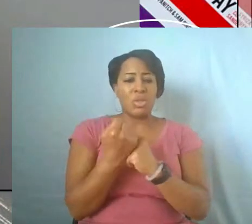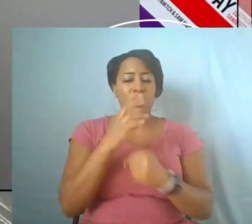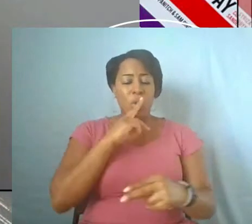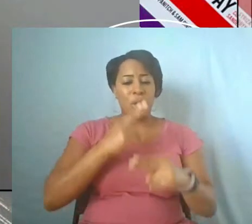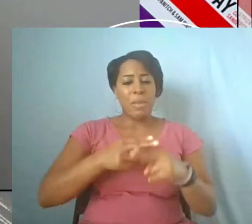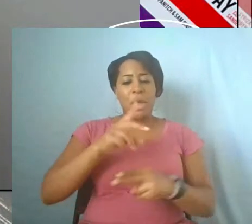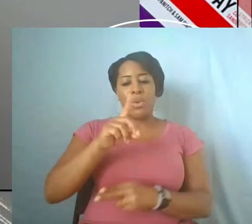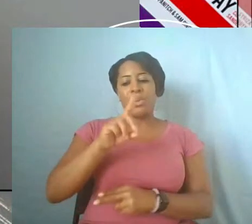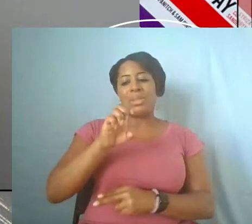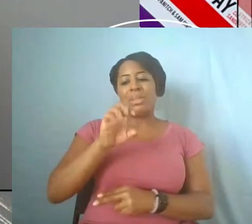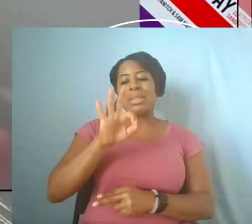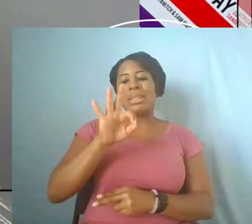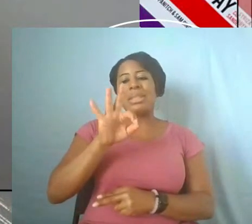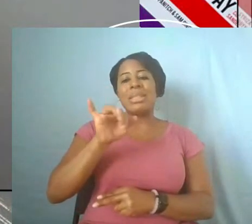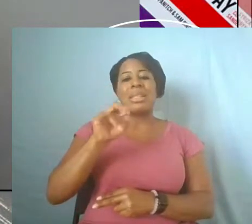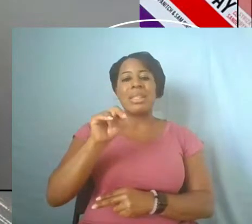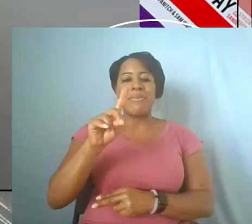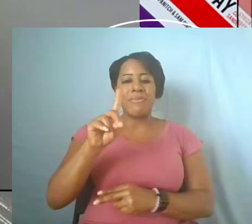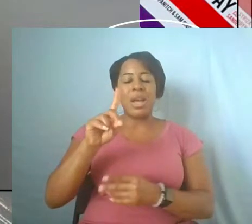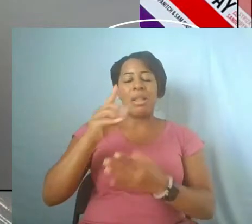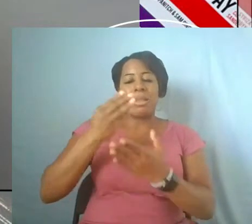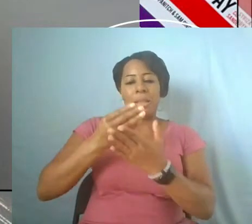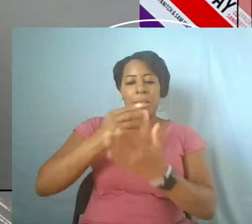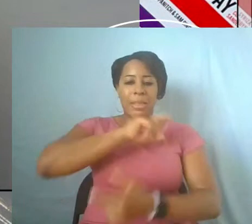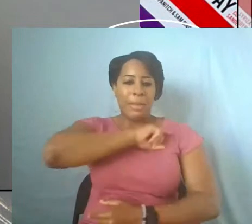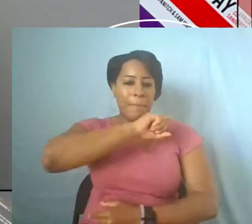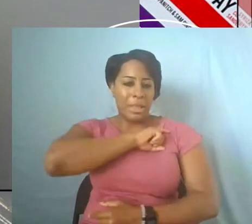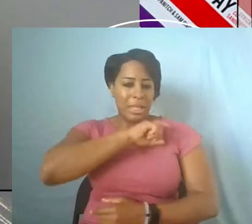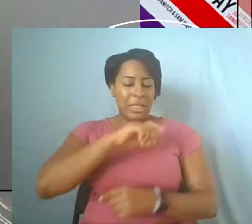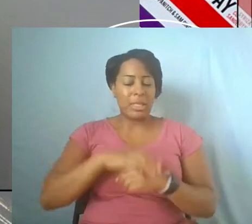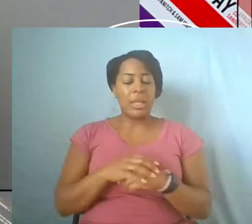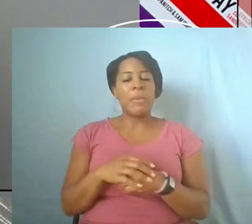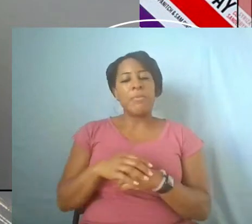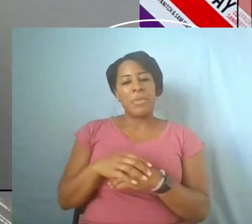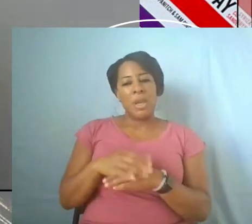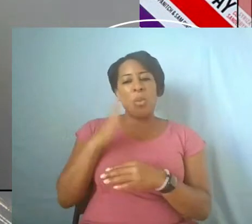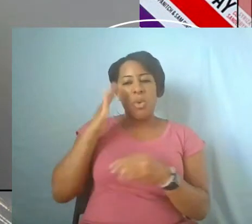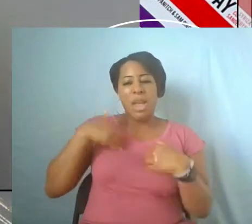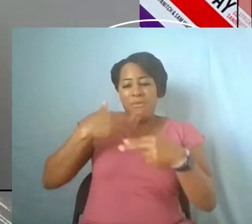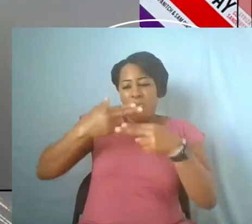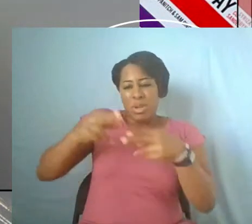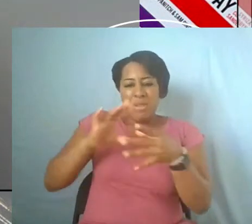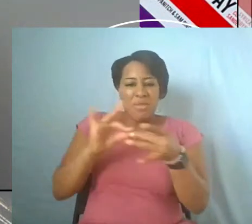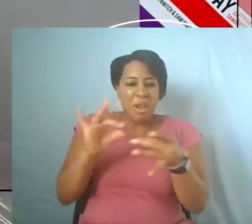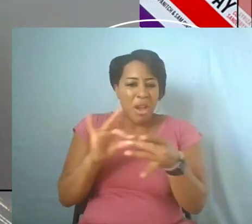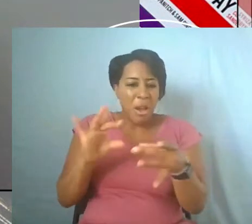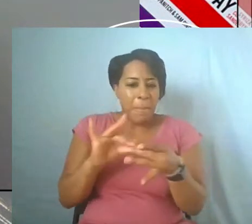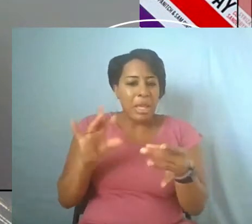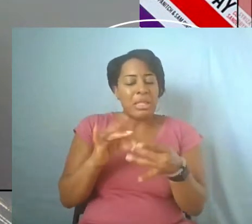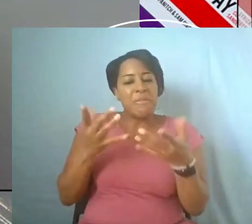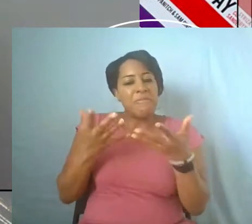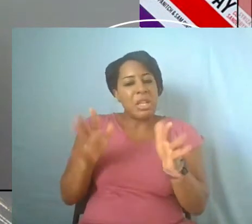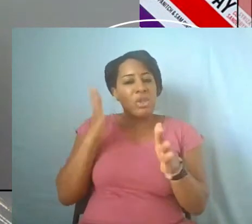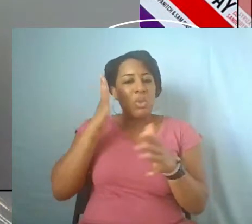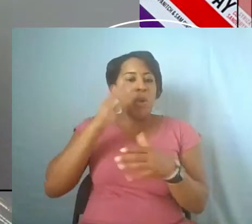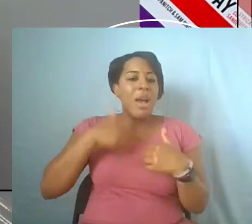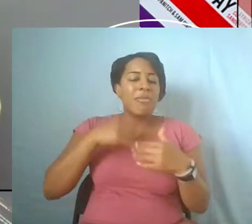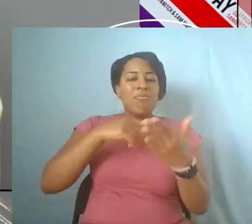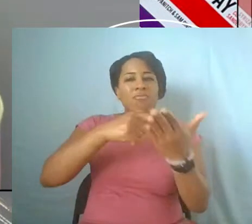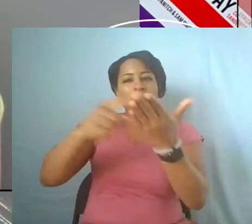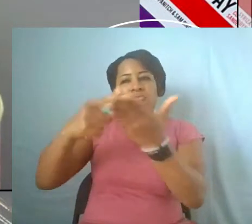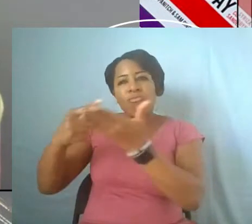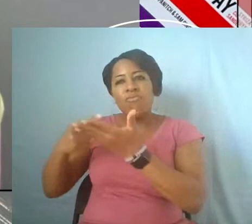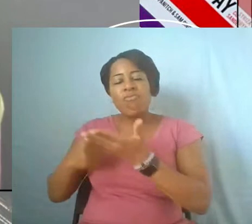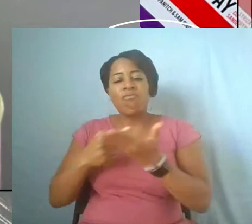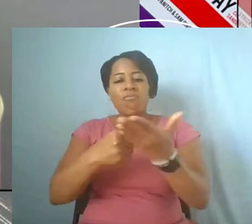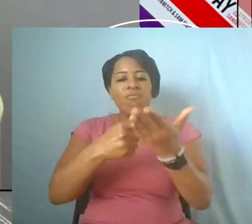will each share brief comments in the beginning, and then we will engage in a conversational roundtable discussion